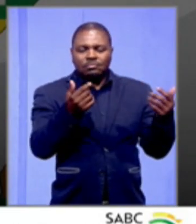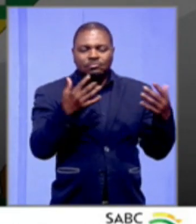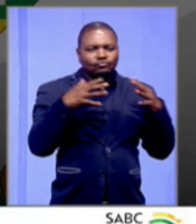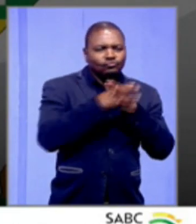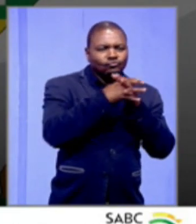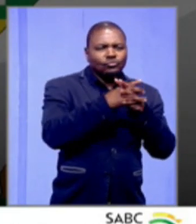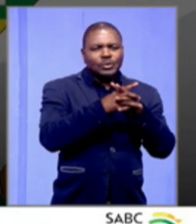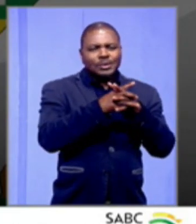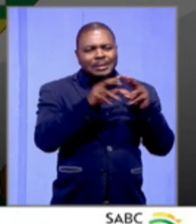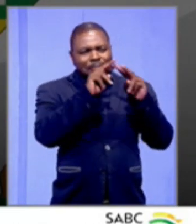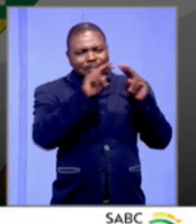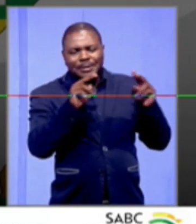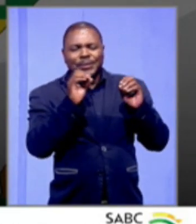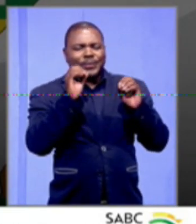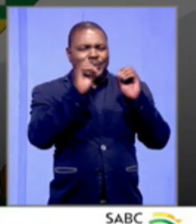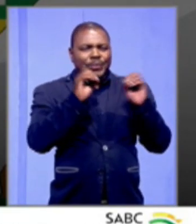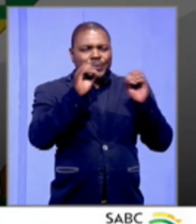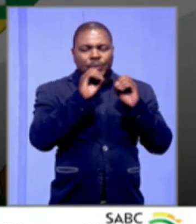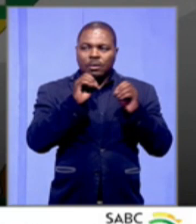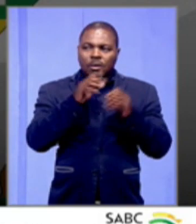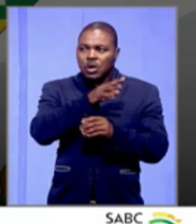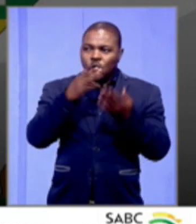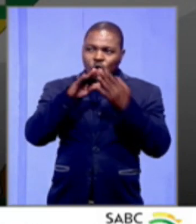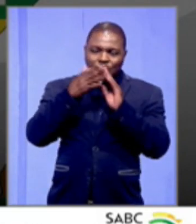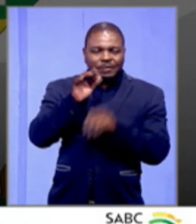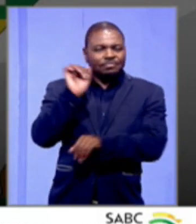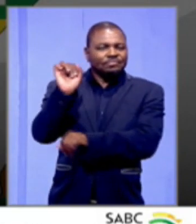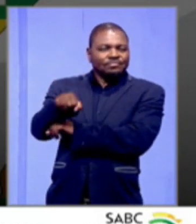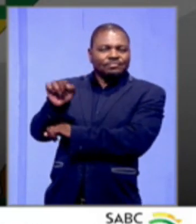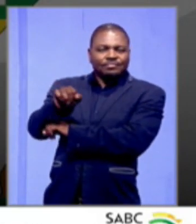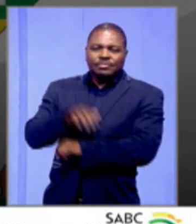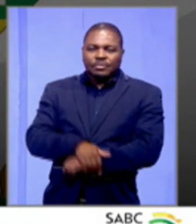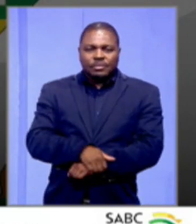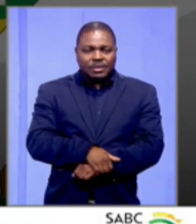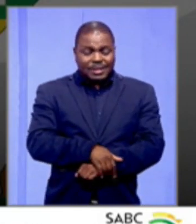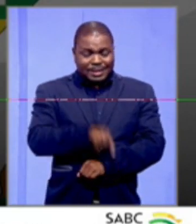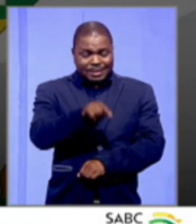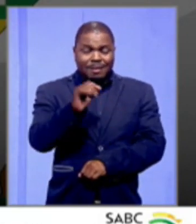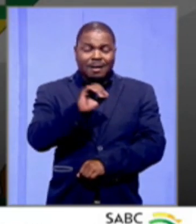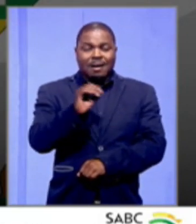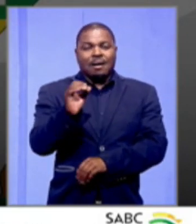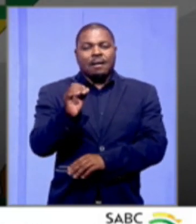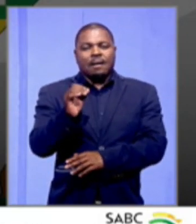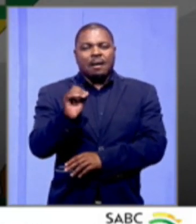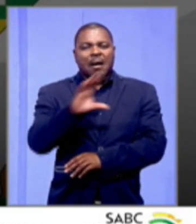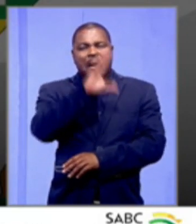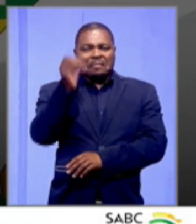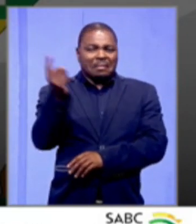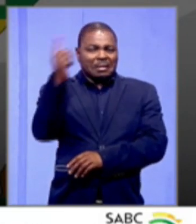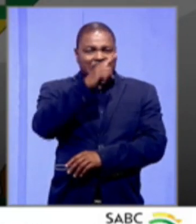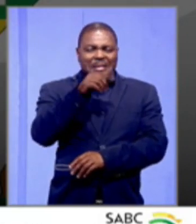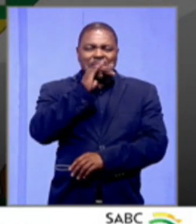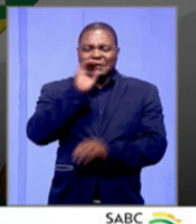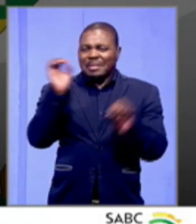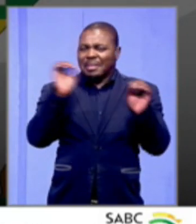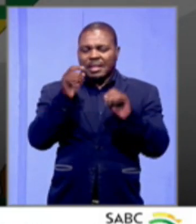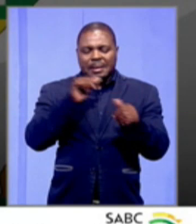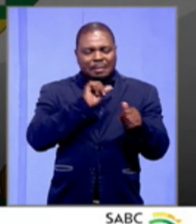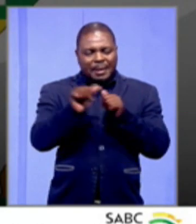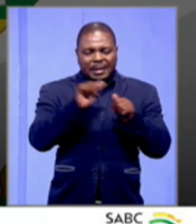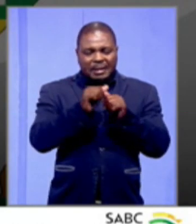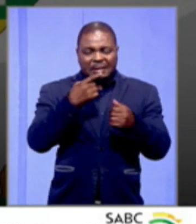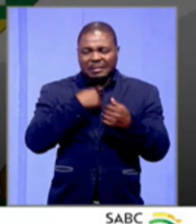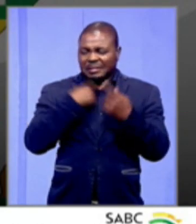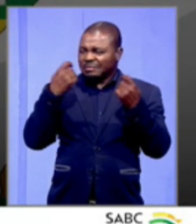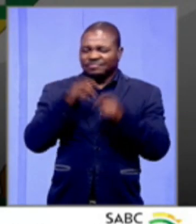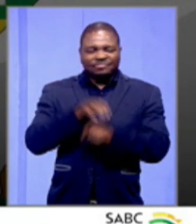kwano mme ba sa gopole le rena setšhaba. Go nna le re letho tsatsi leno la Afrika gore ke le keteke bonyaneng ka mpa ka